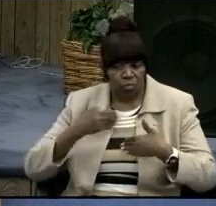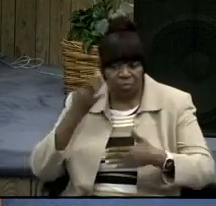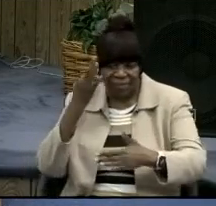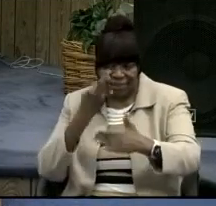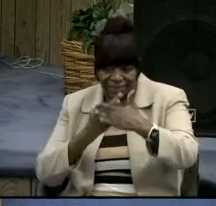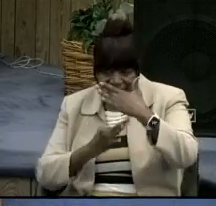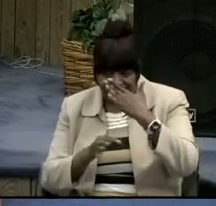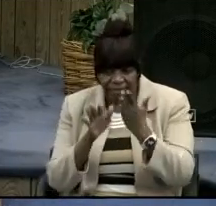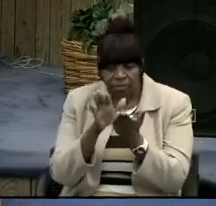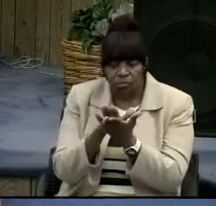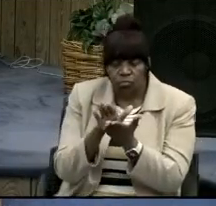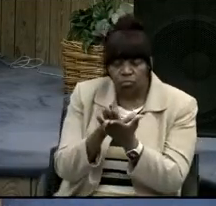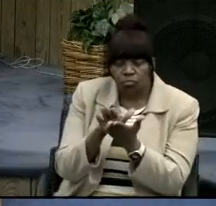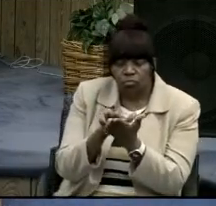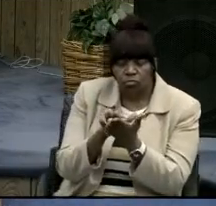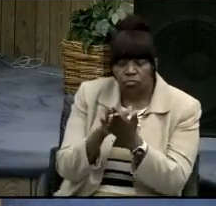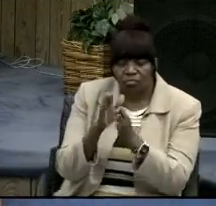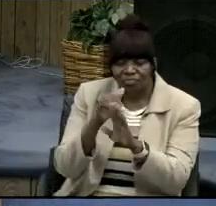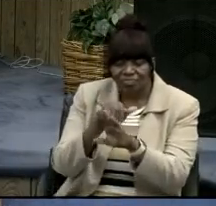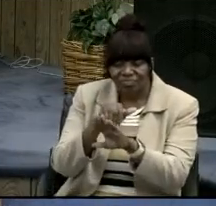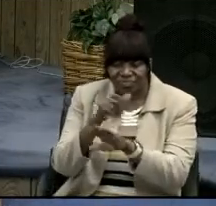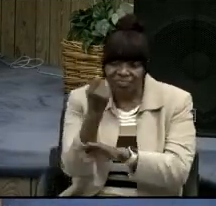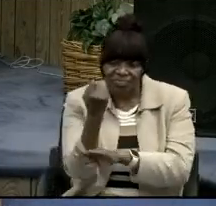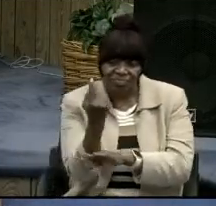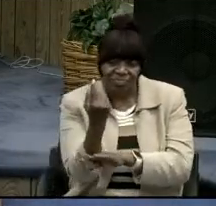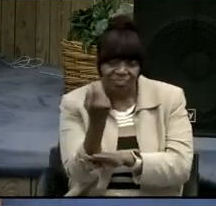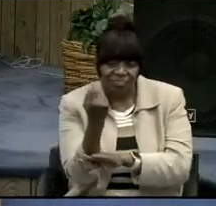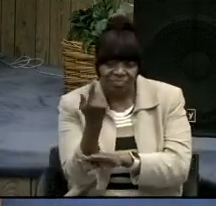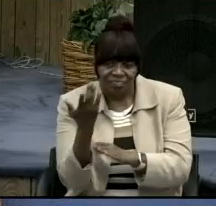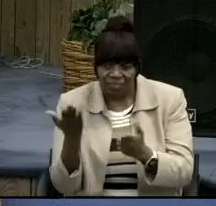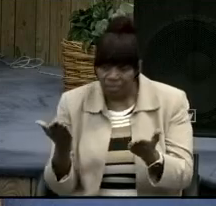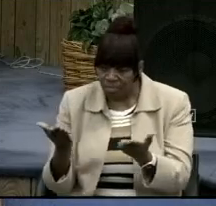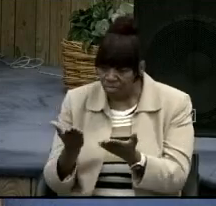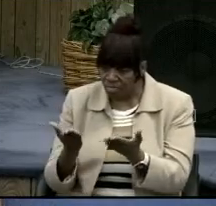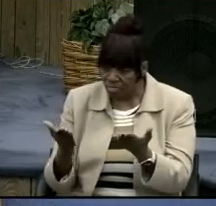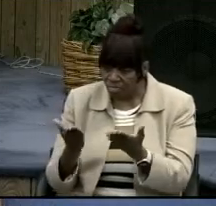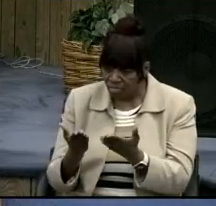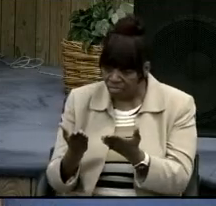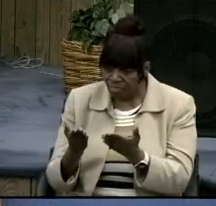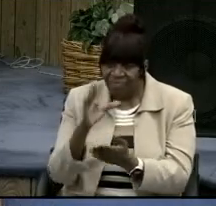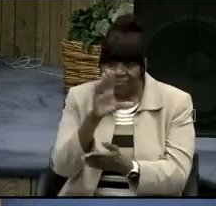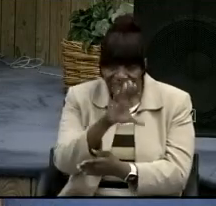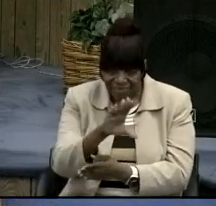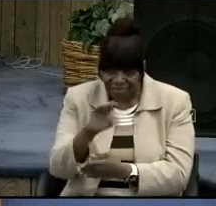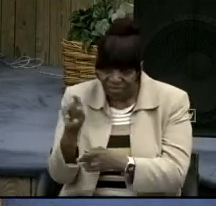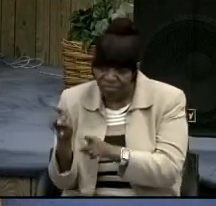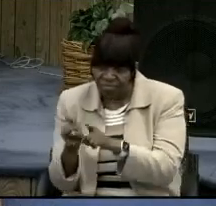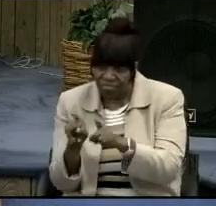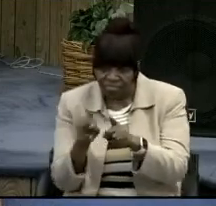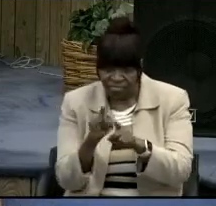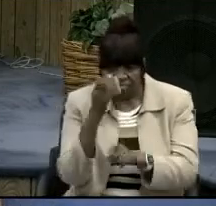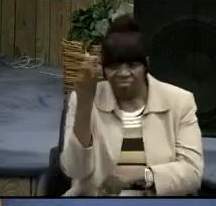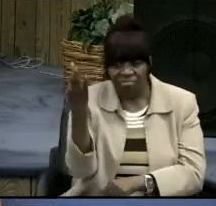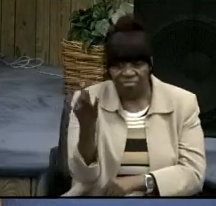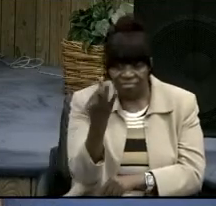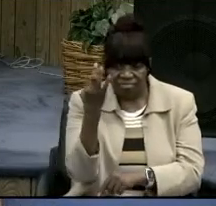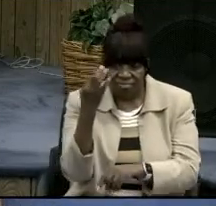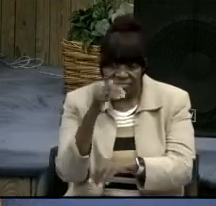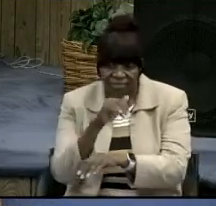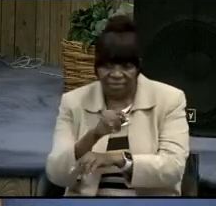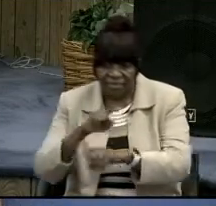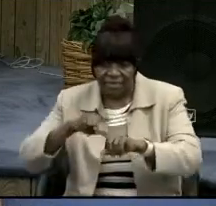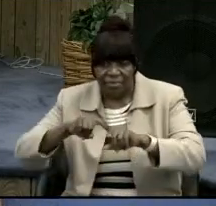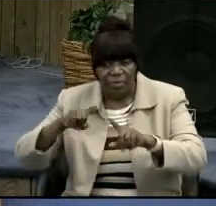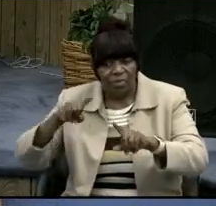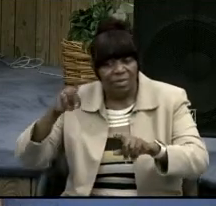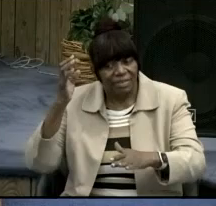that at 11 o'clock, you know, we're going to continue to do what we do on Friday night, but on 11